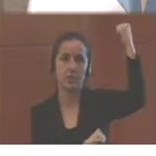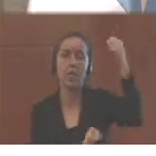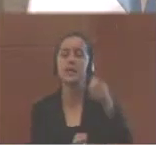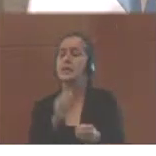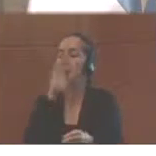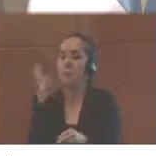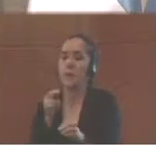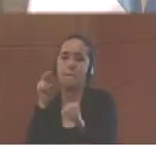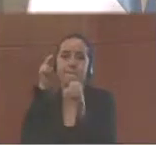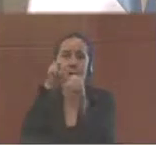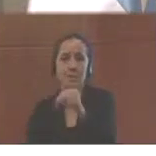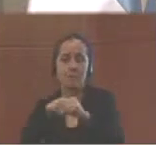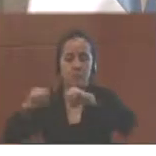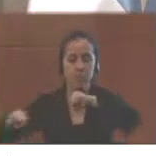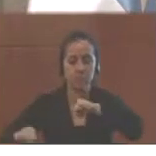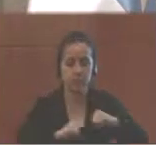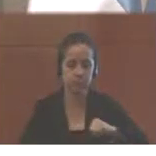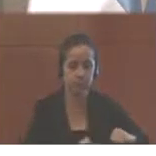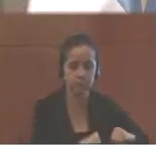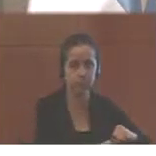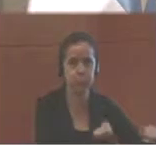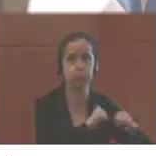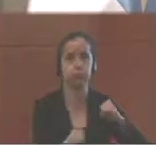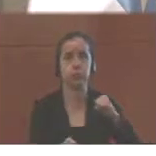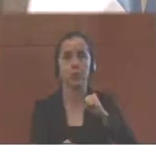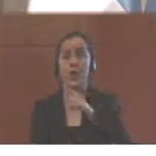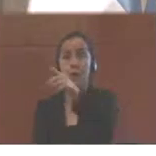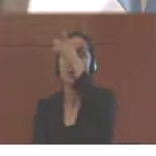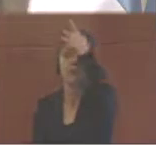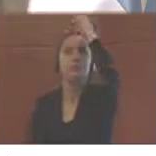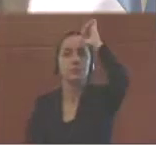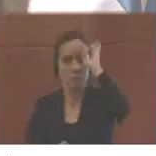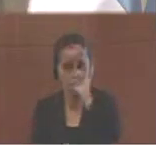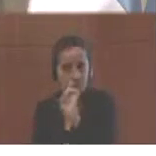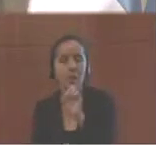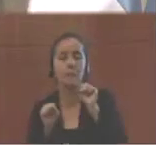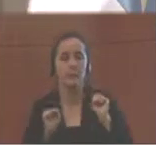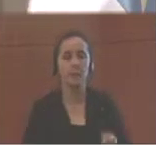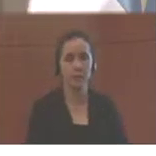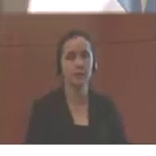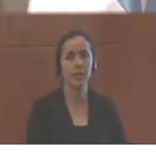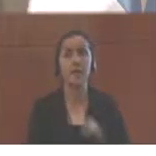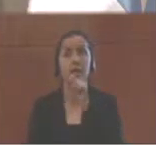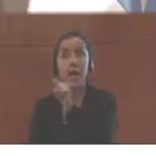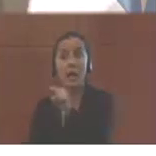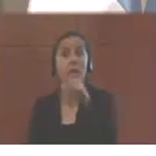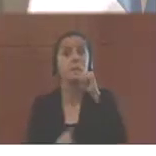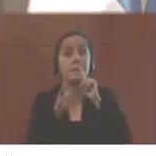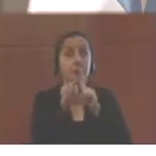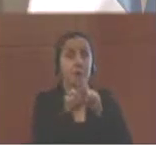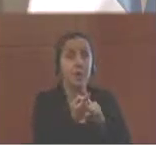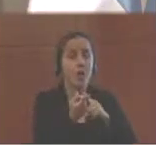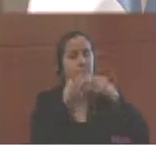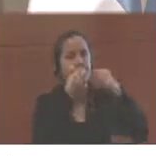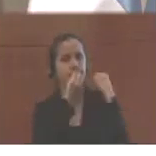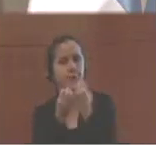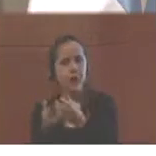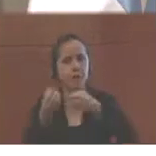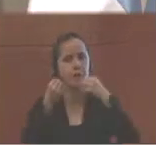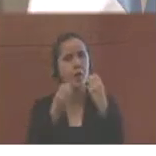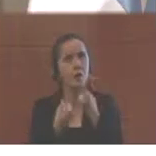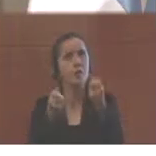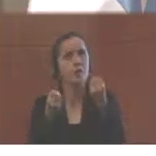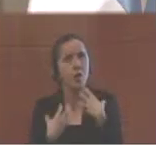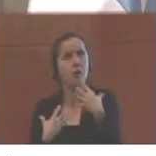their rights to be recognized in an active participation in decision making where they can be informed and they